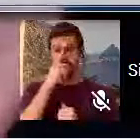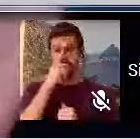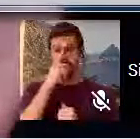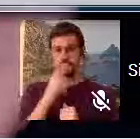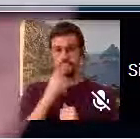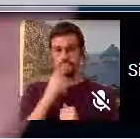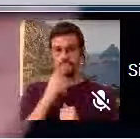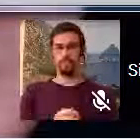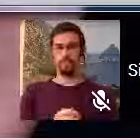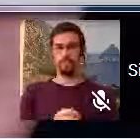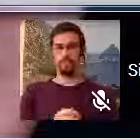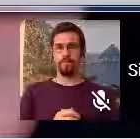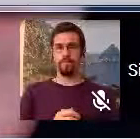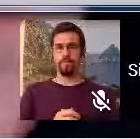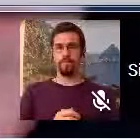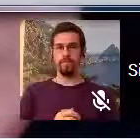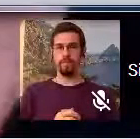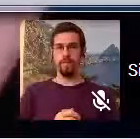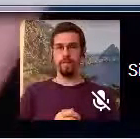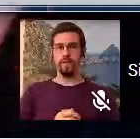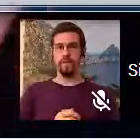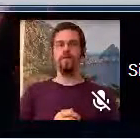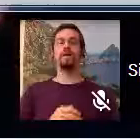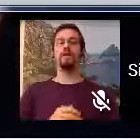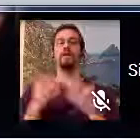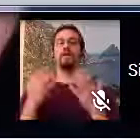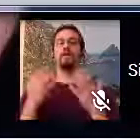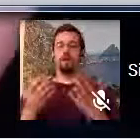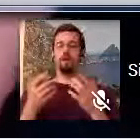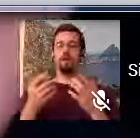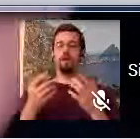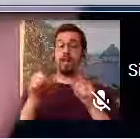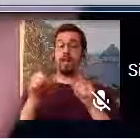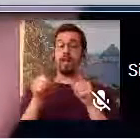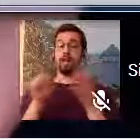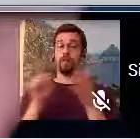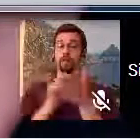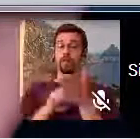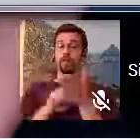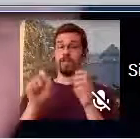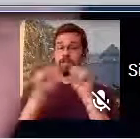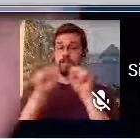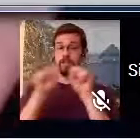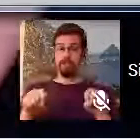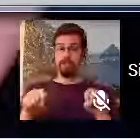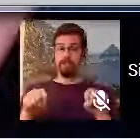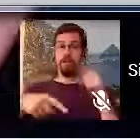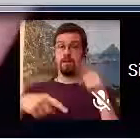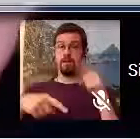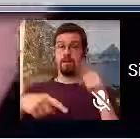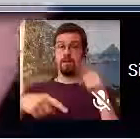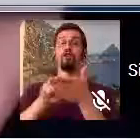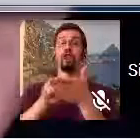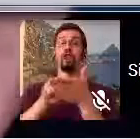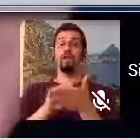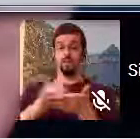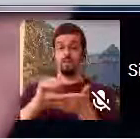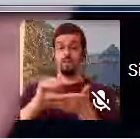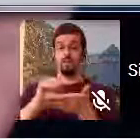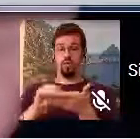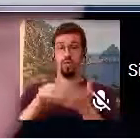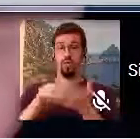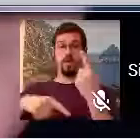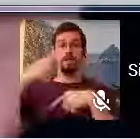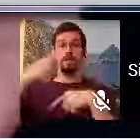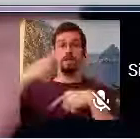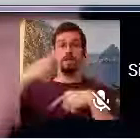Sign language writing system. SignWriting Notation. SignWriting is designed to be